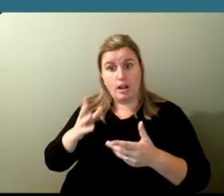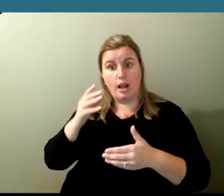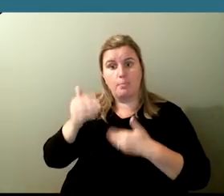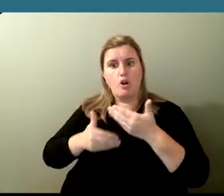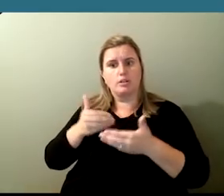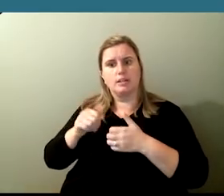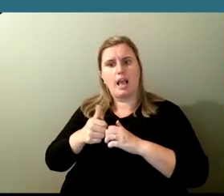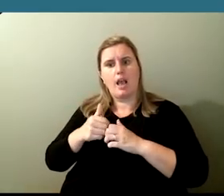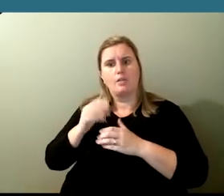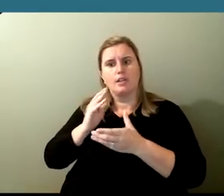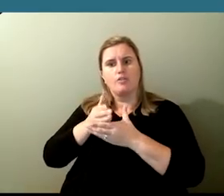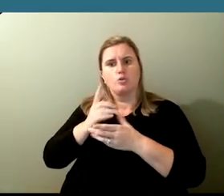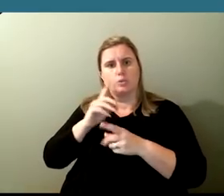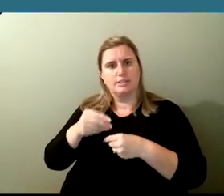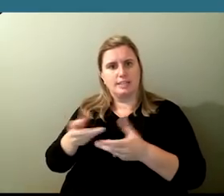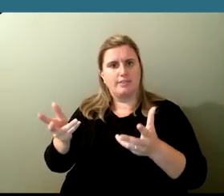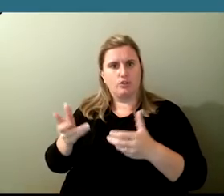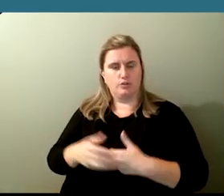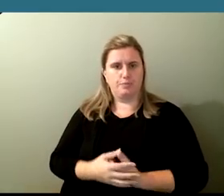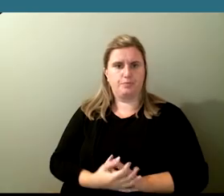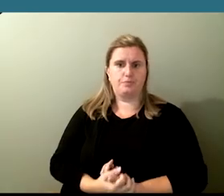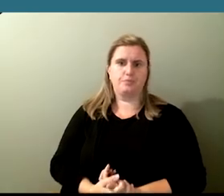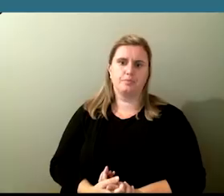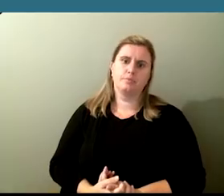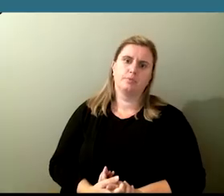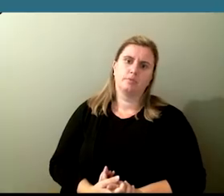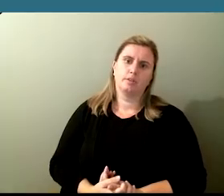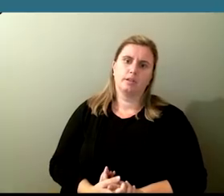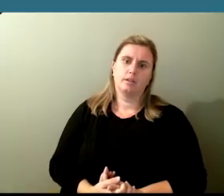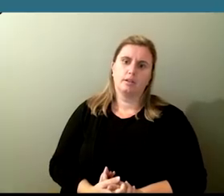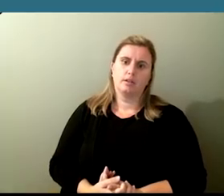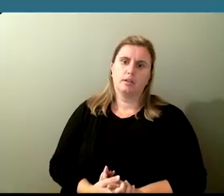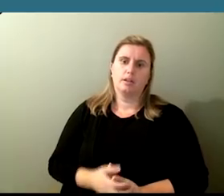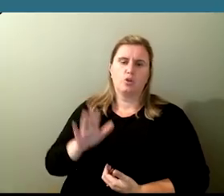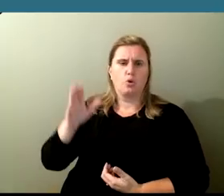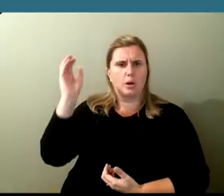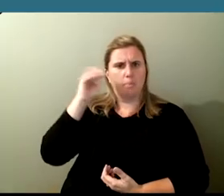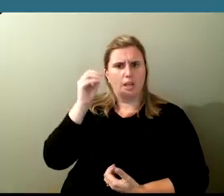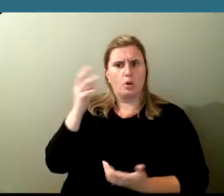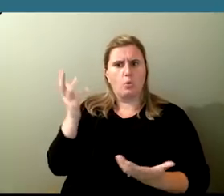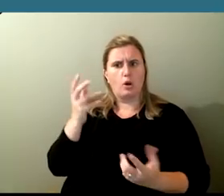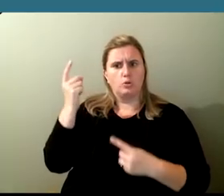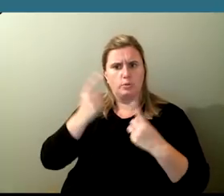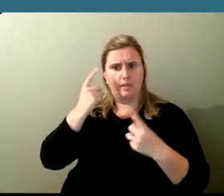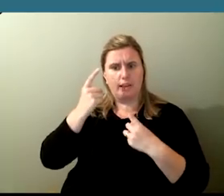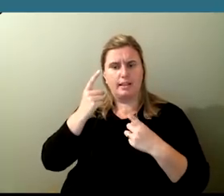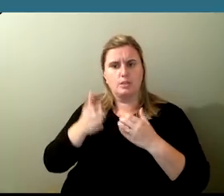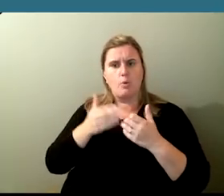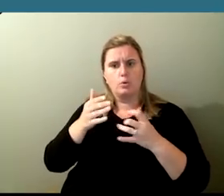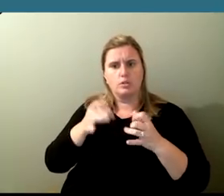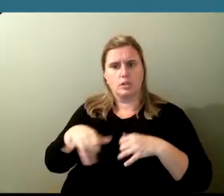and process, how the intervention overall was delivered. So in your opinion, What do you think is the most